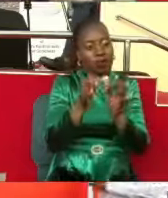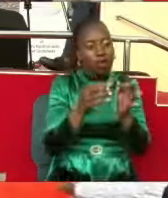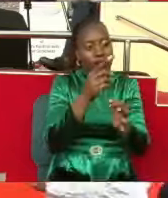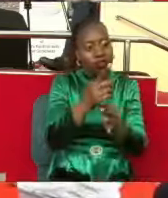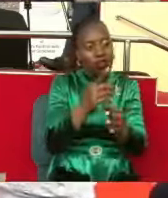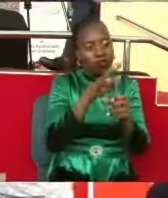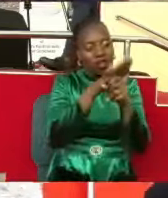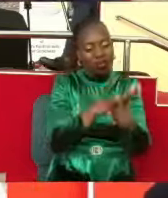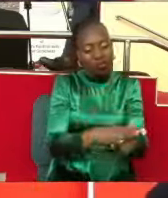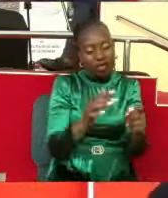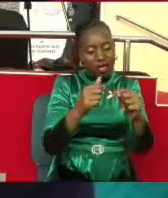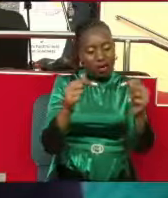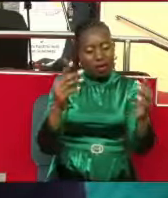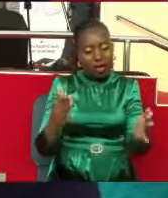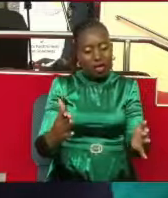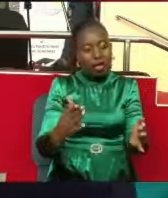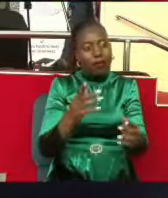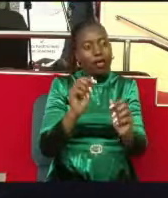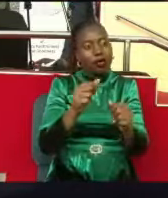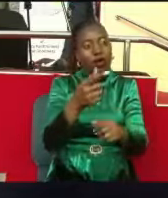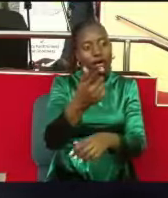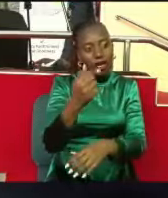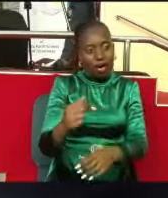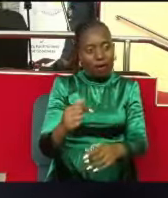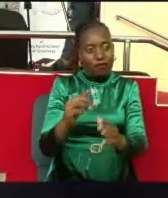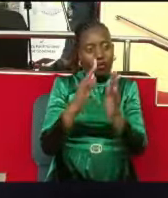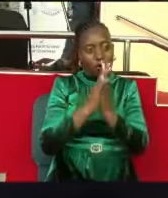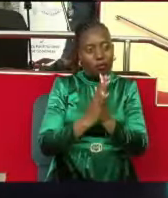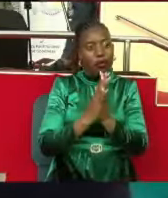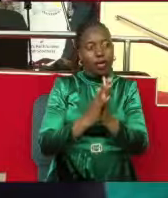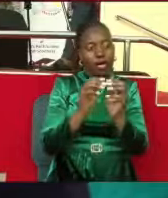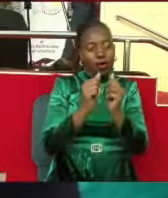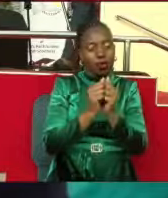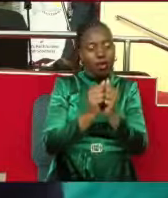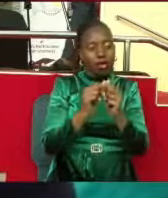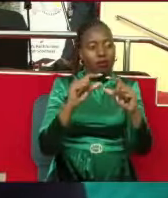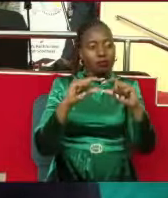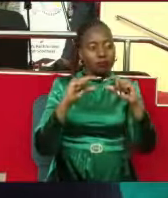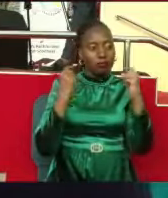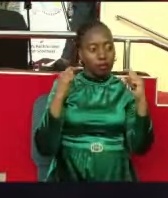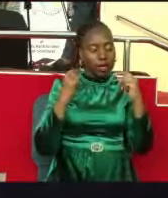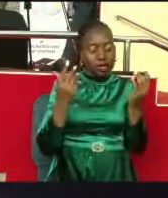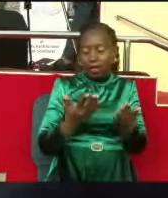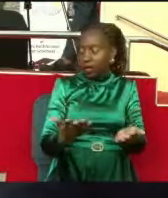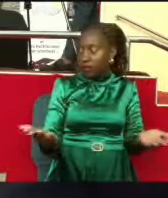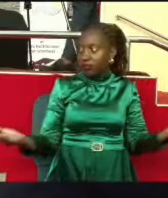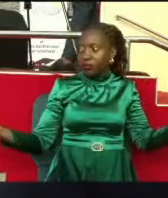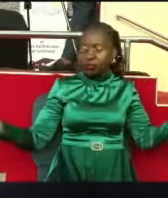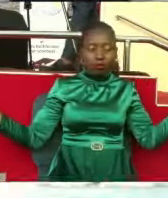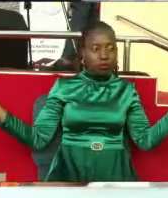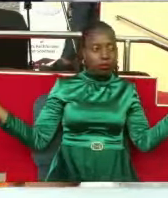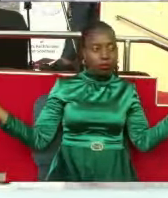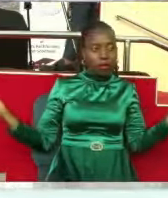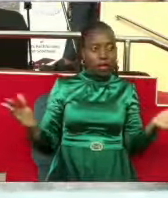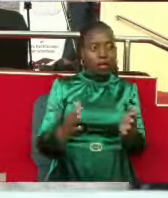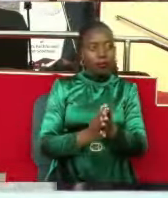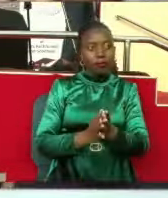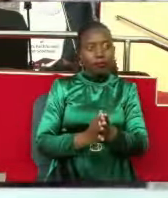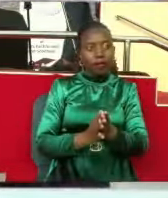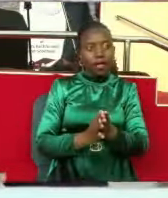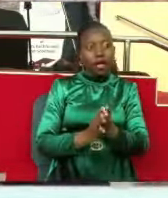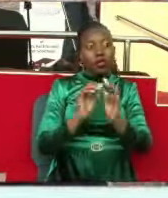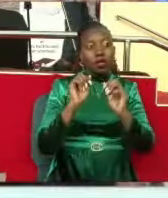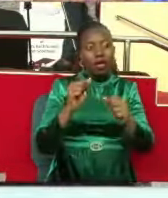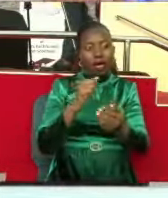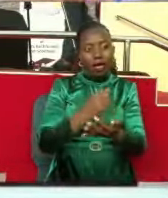with the ministry team here. You can come and join together with the ministry team here. So that they can help you